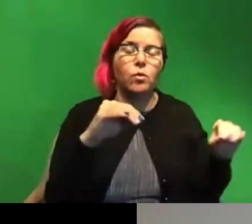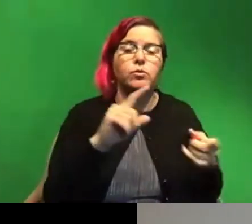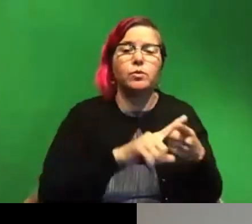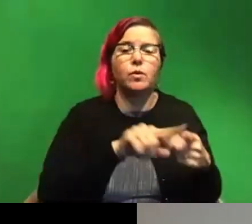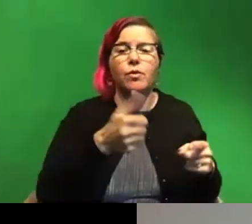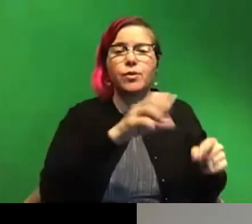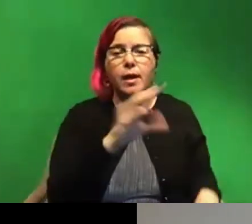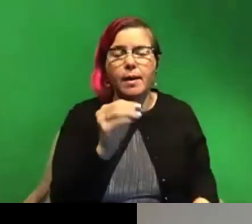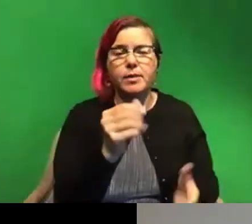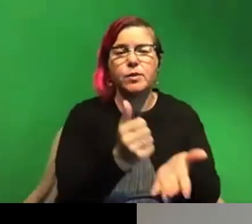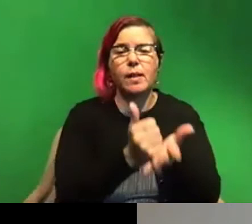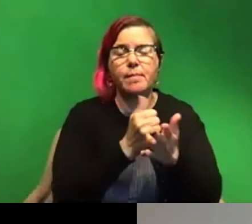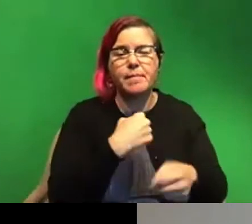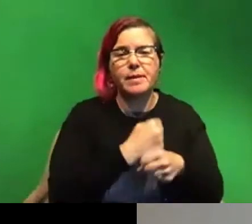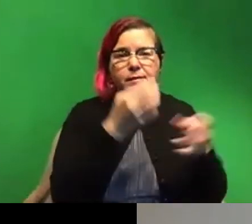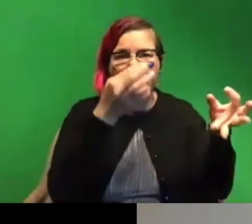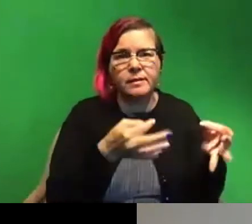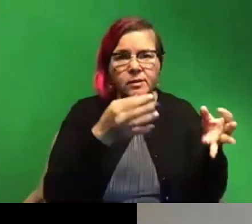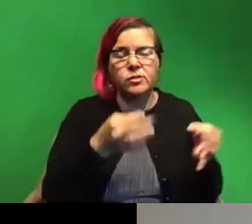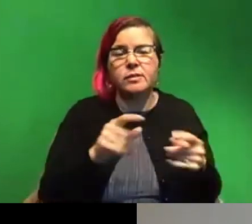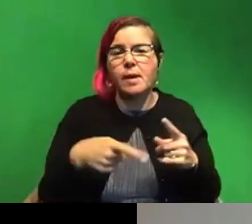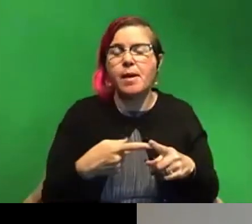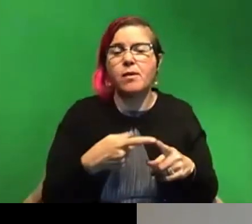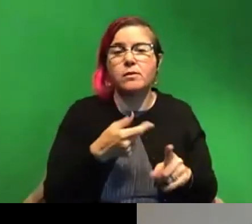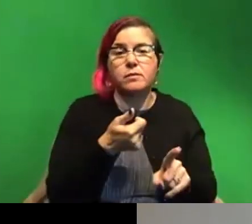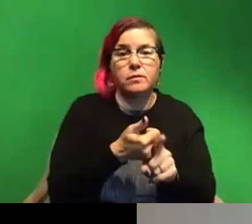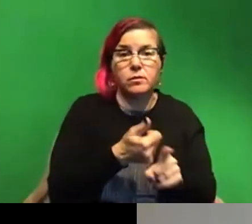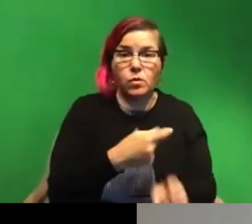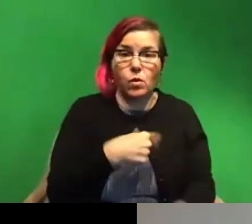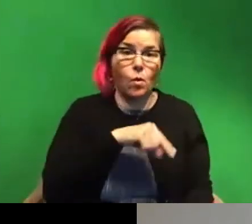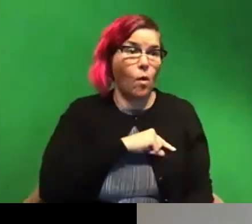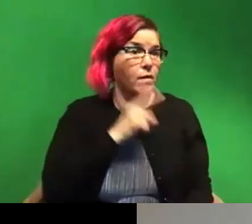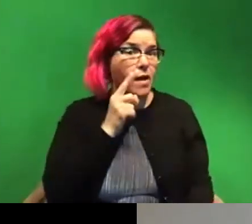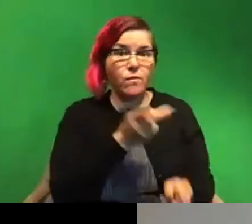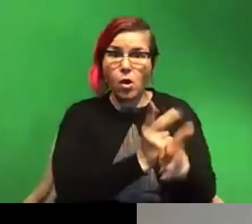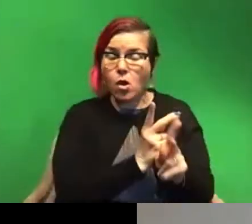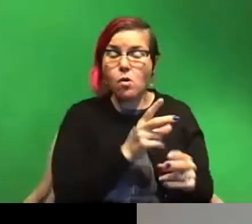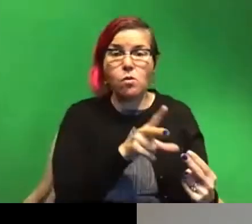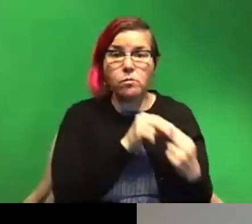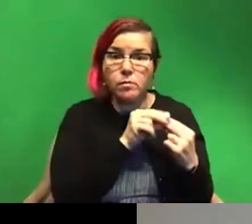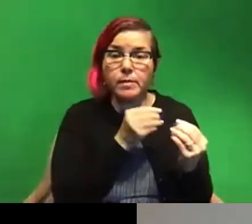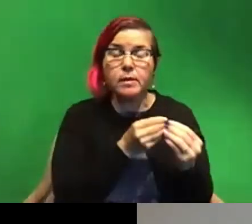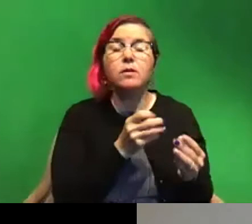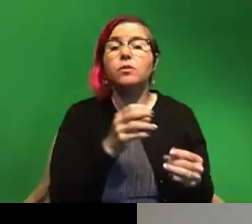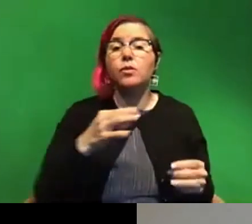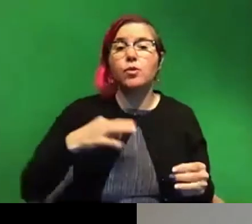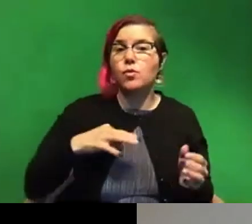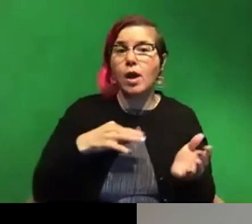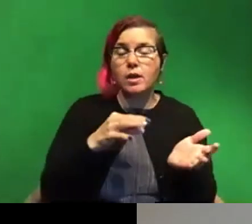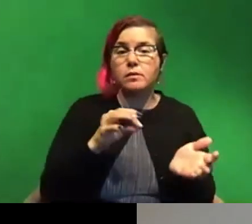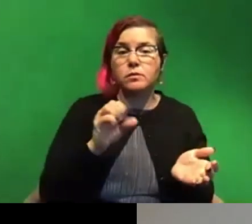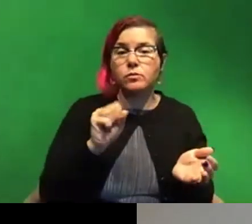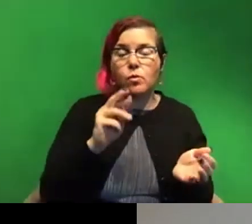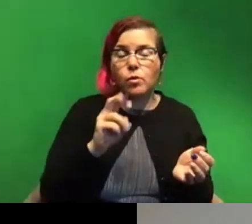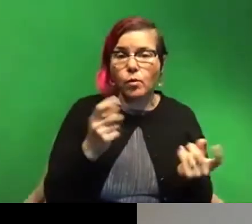companies to help make decisions about if you qualify for a loan or if you, what your credit score is, things like that. And